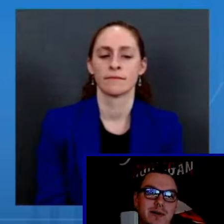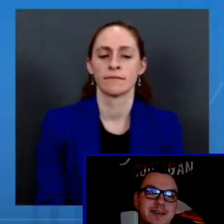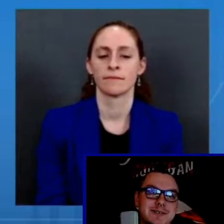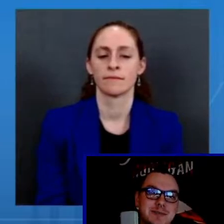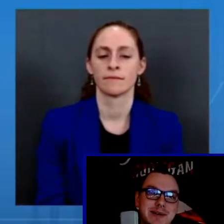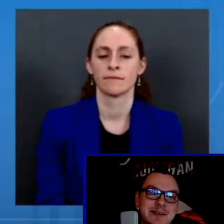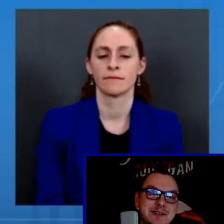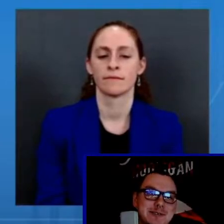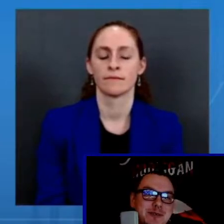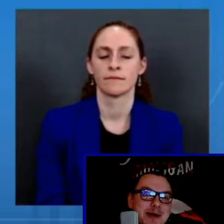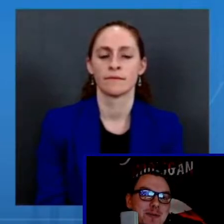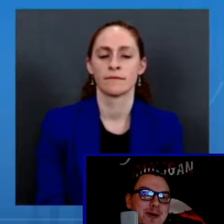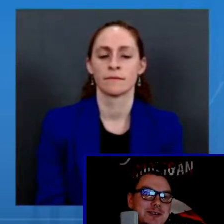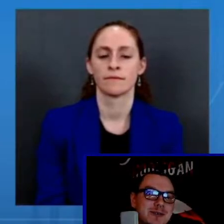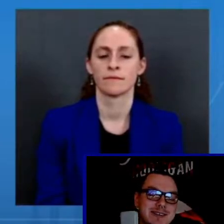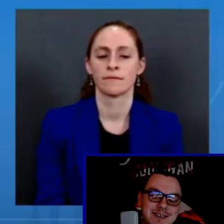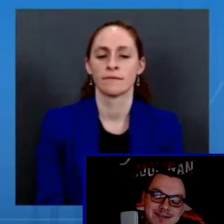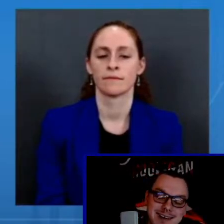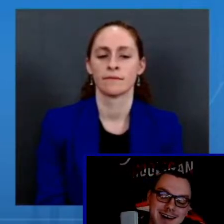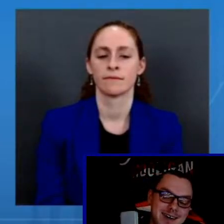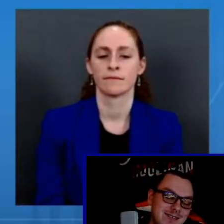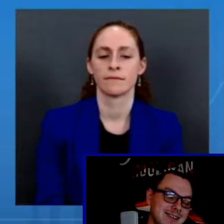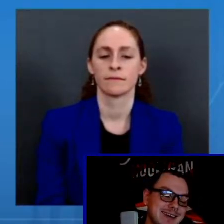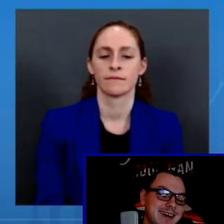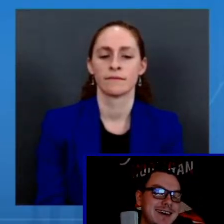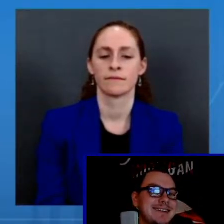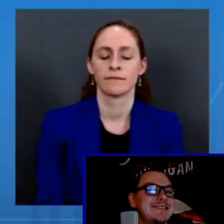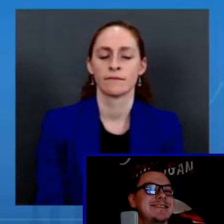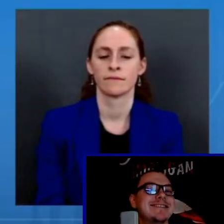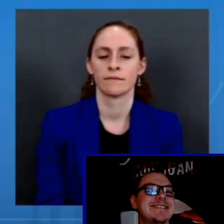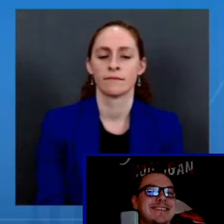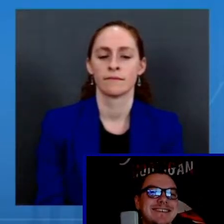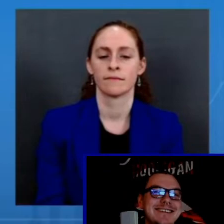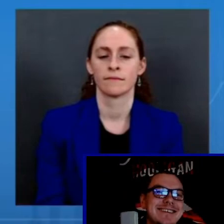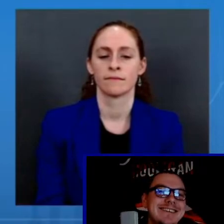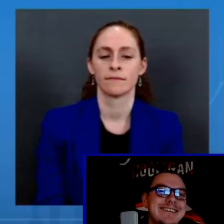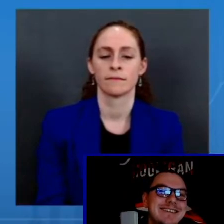What's up, Proud Ankle? Merry Christmas, old man Walter Reno. Nah, fuck that guy.